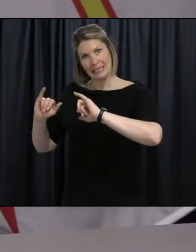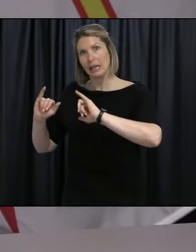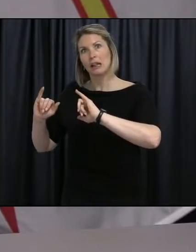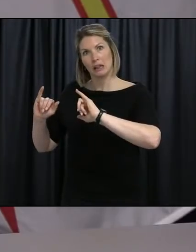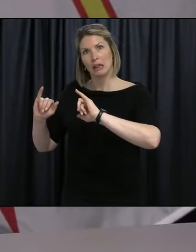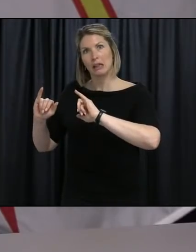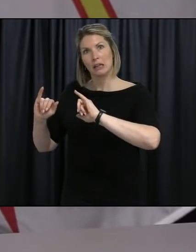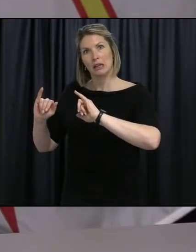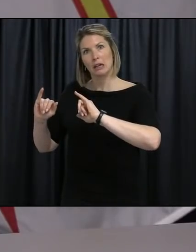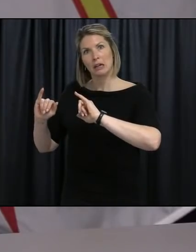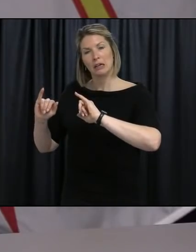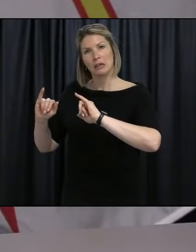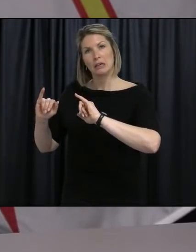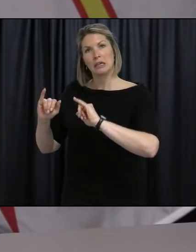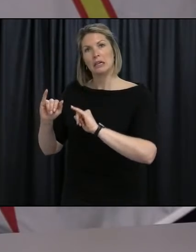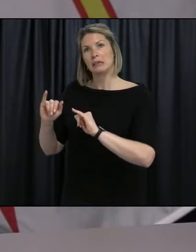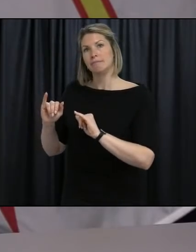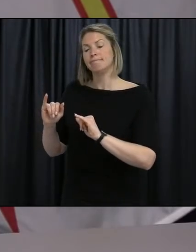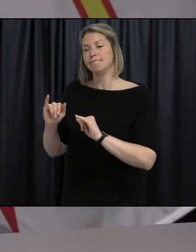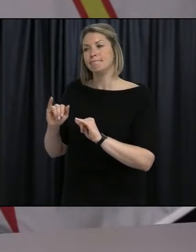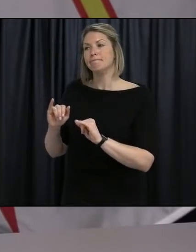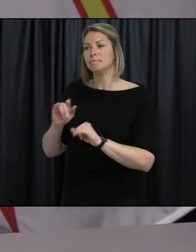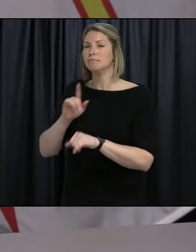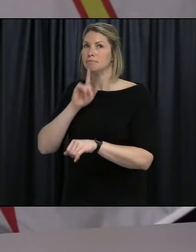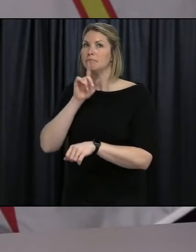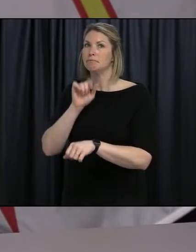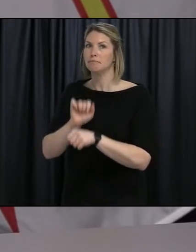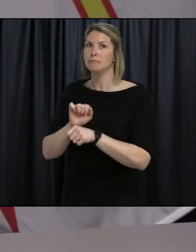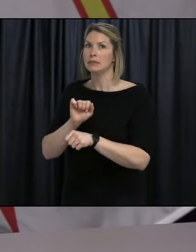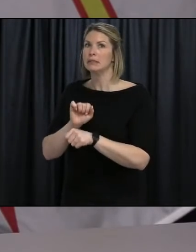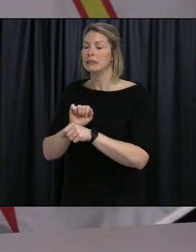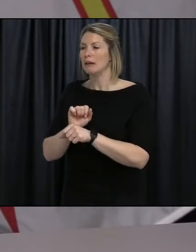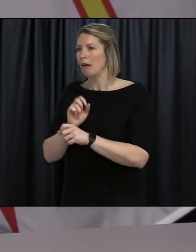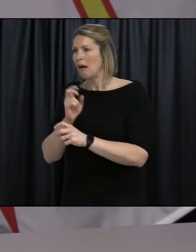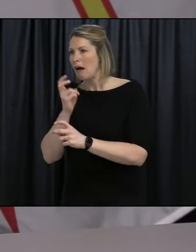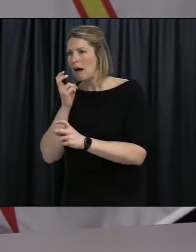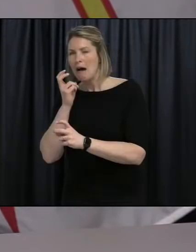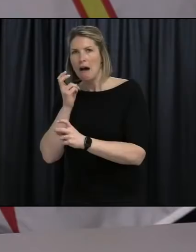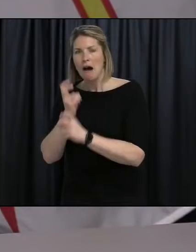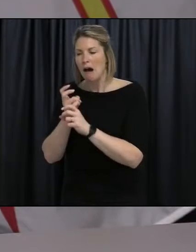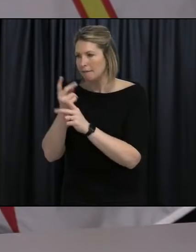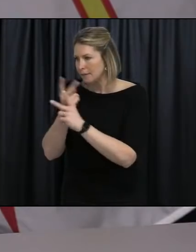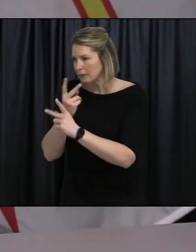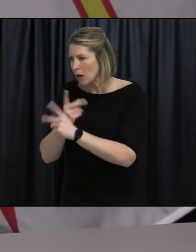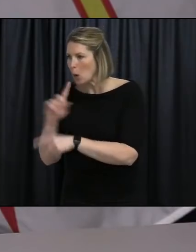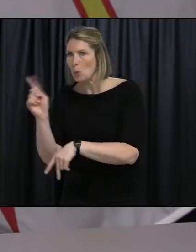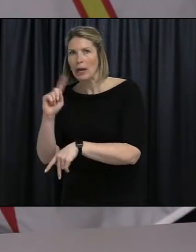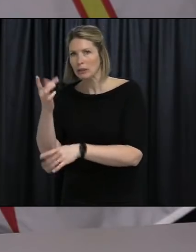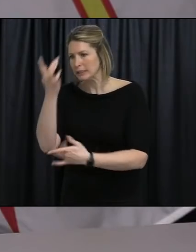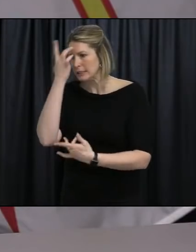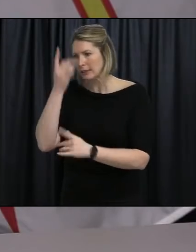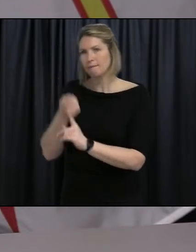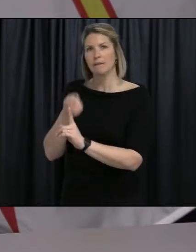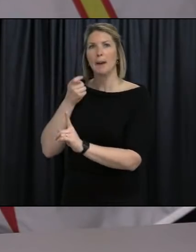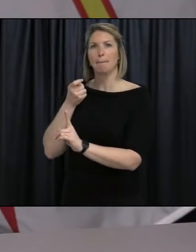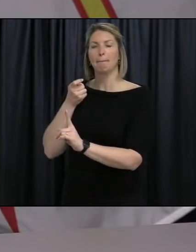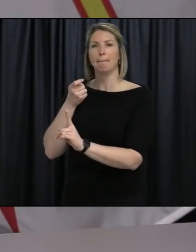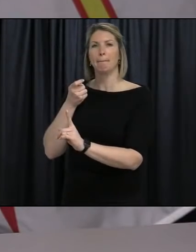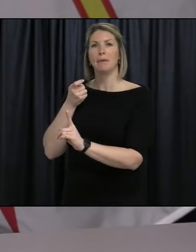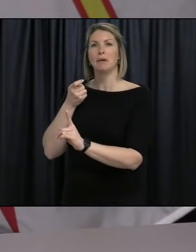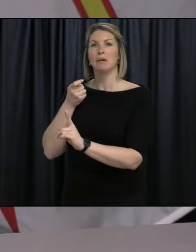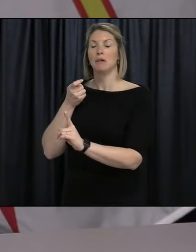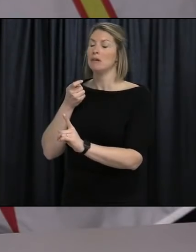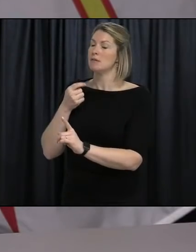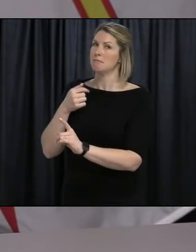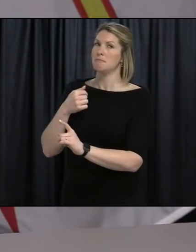to find the source of an infection no matter how hard we try. And it is my understanding that Eastern Health